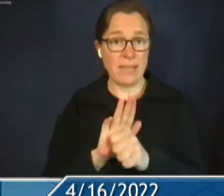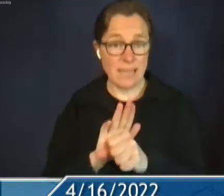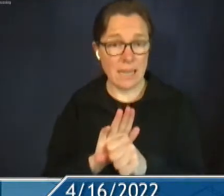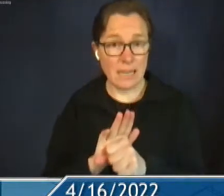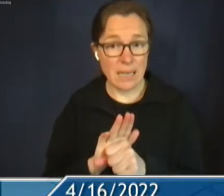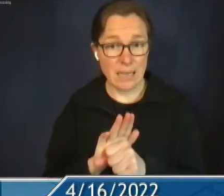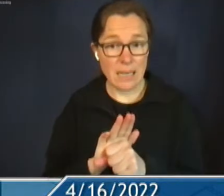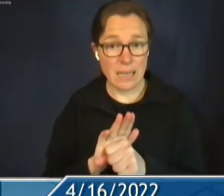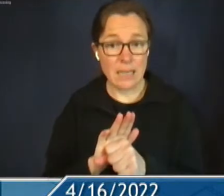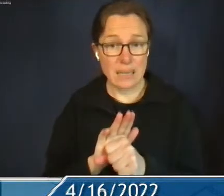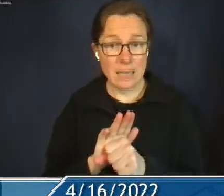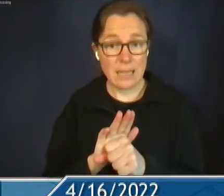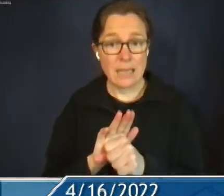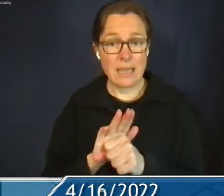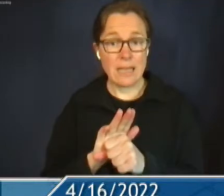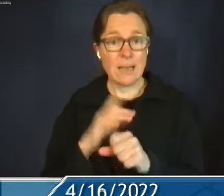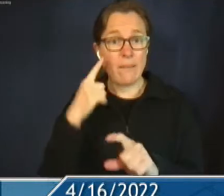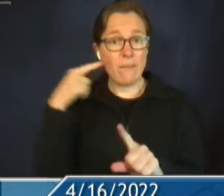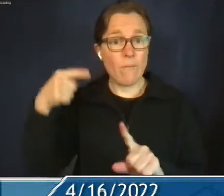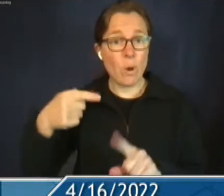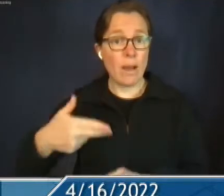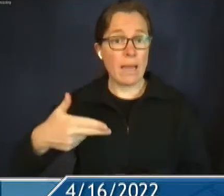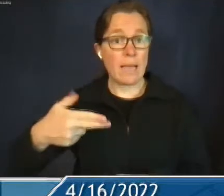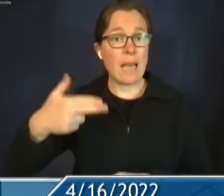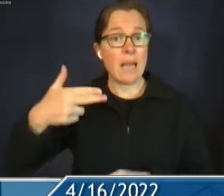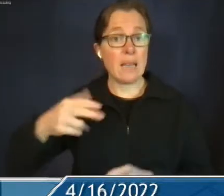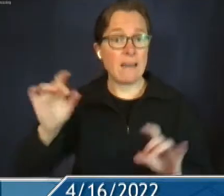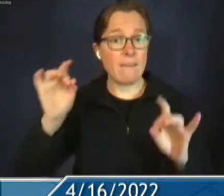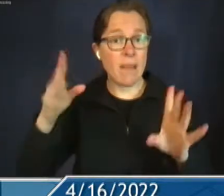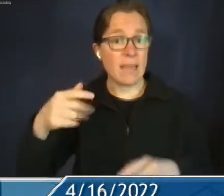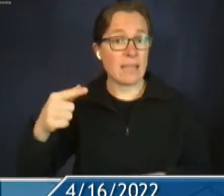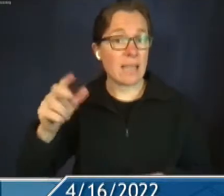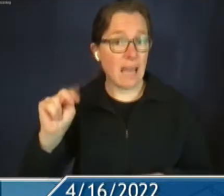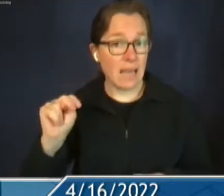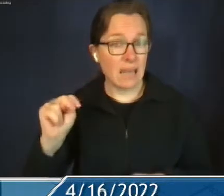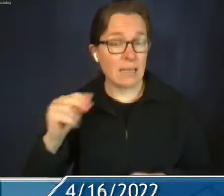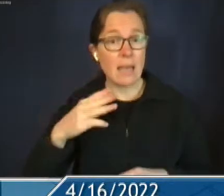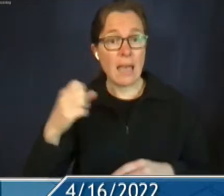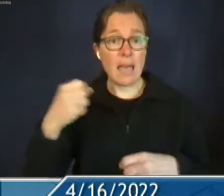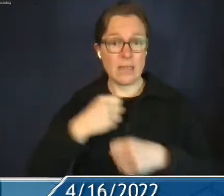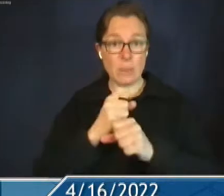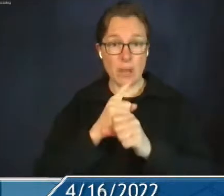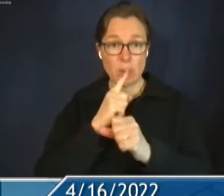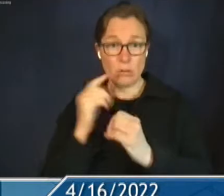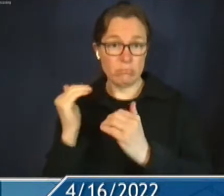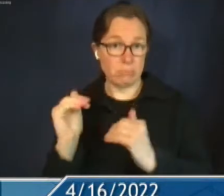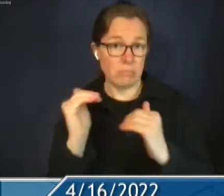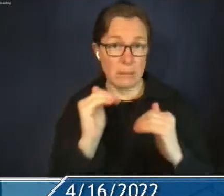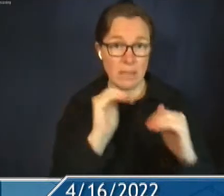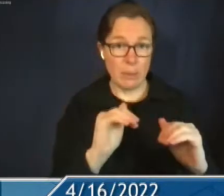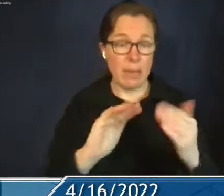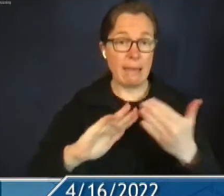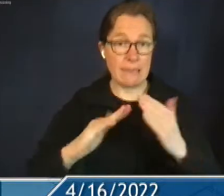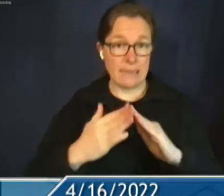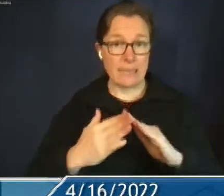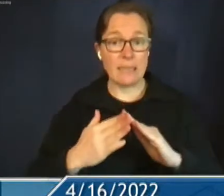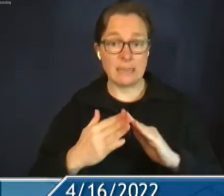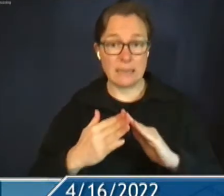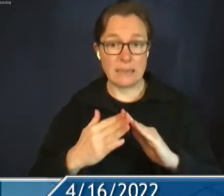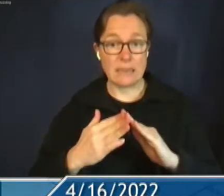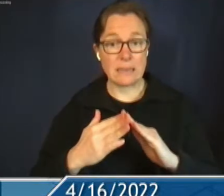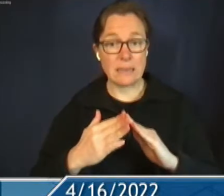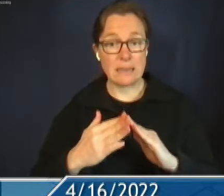it relates to the issues of gun violence and stemming it systemically in our city and our community. I want to